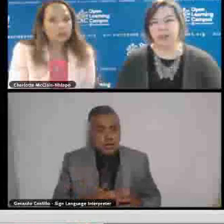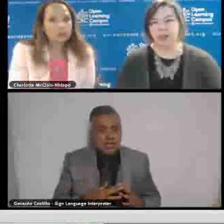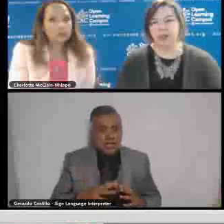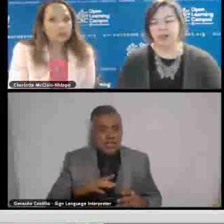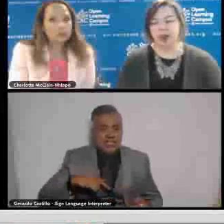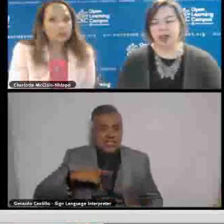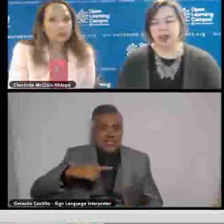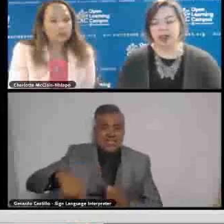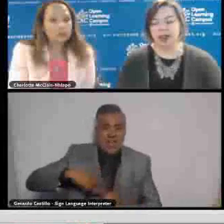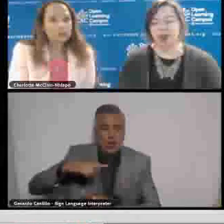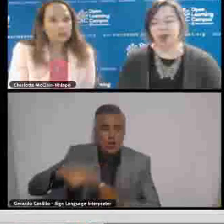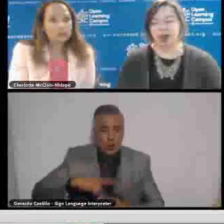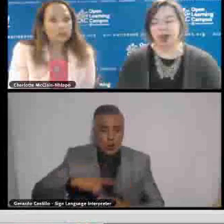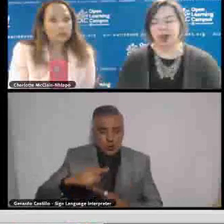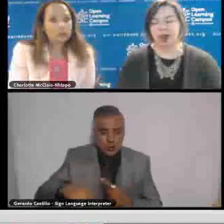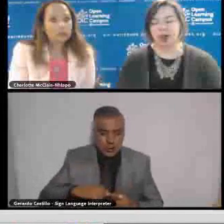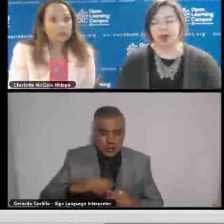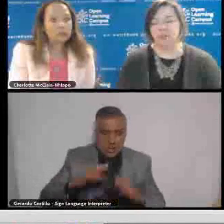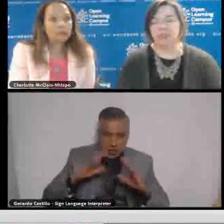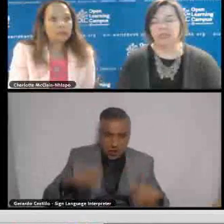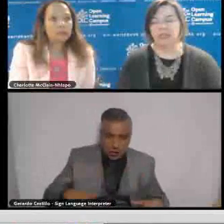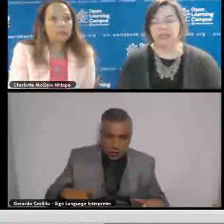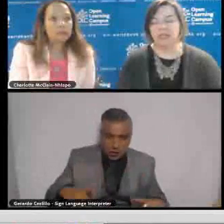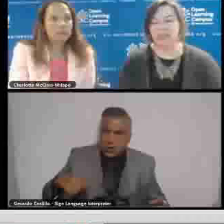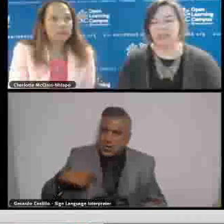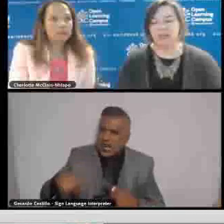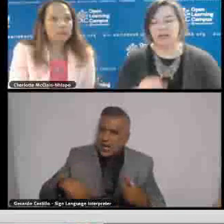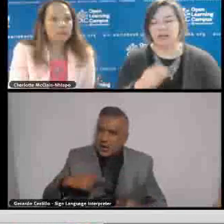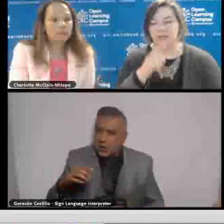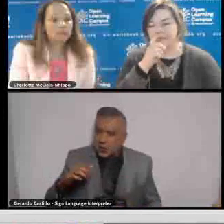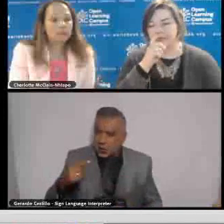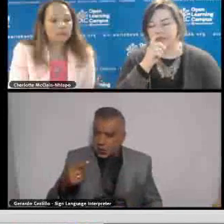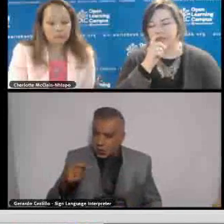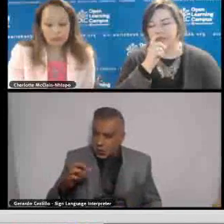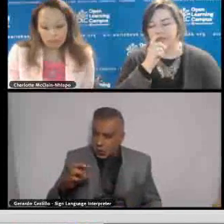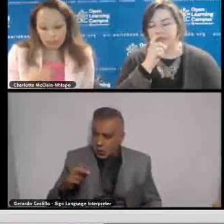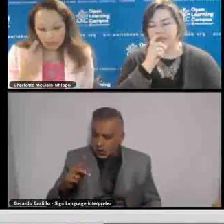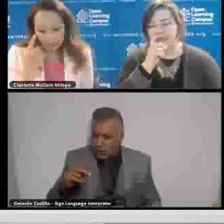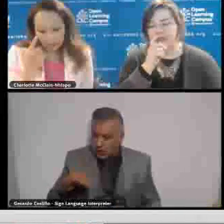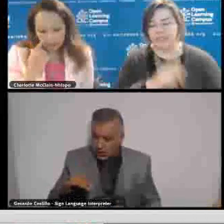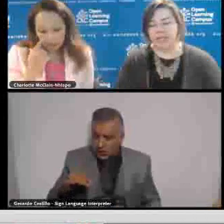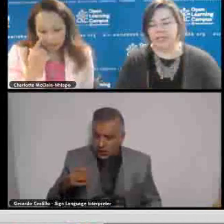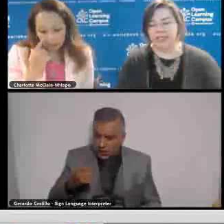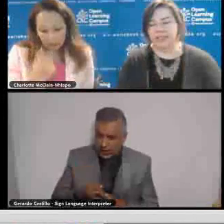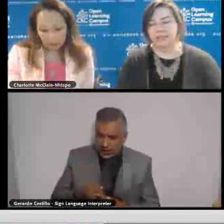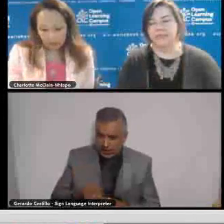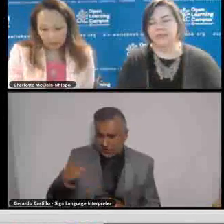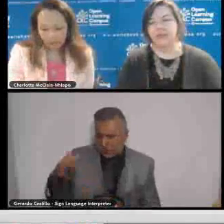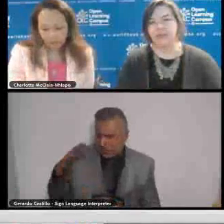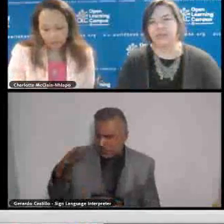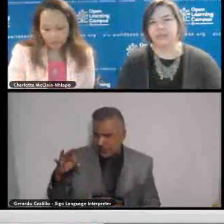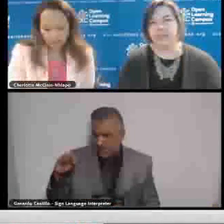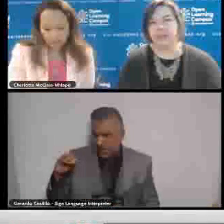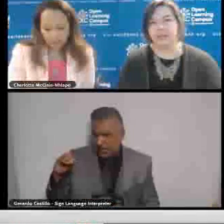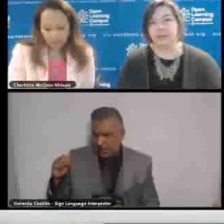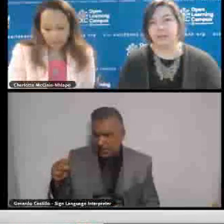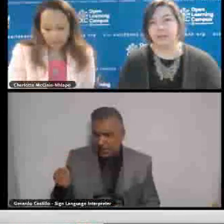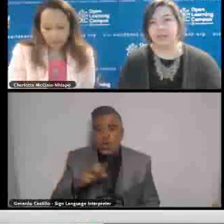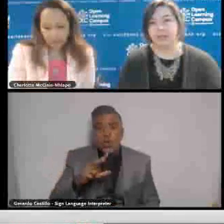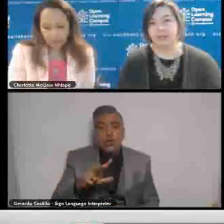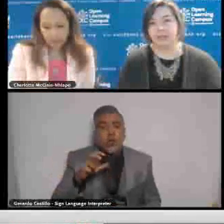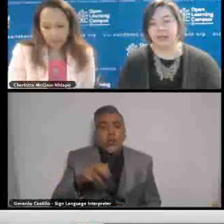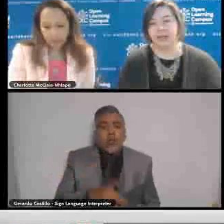had when Cyclone Gorky hit in the early 90s, I believe, there were 300,000 people